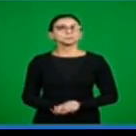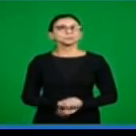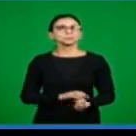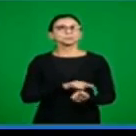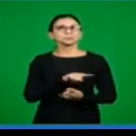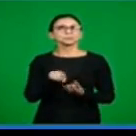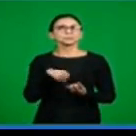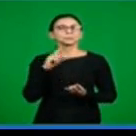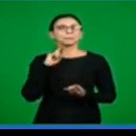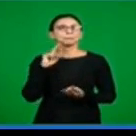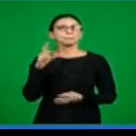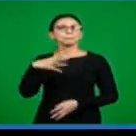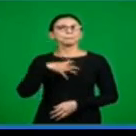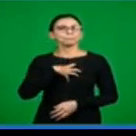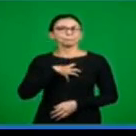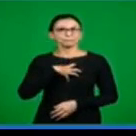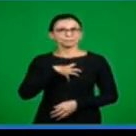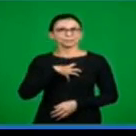Minas Gerais,